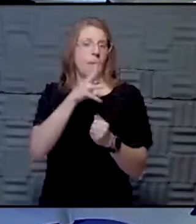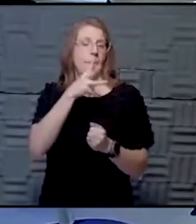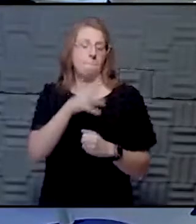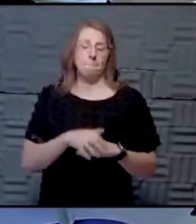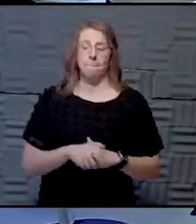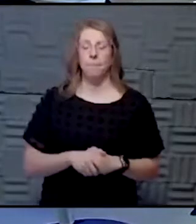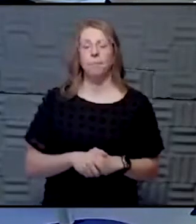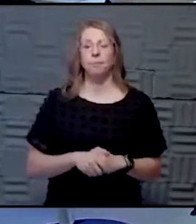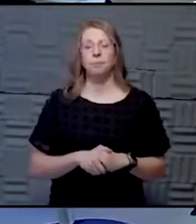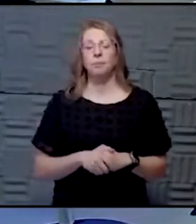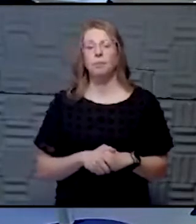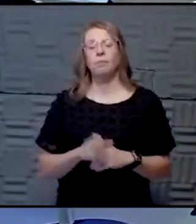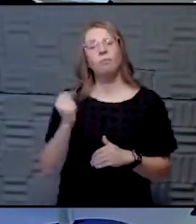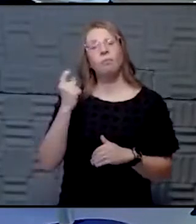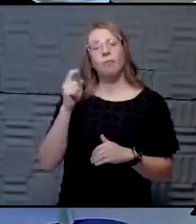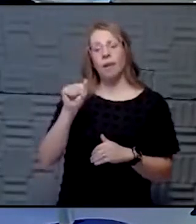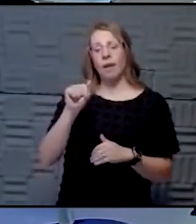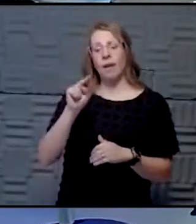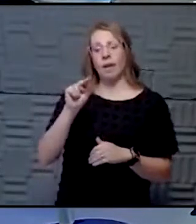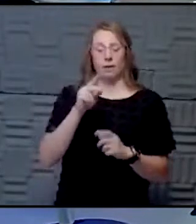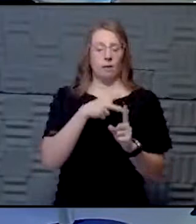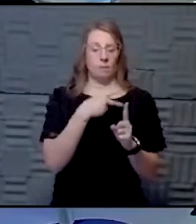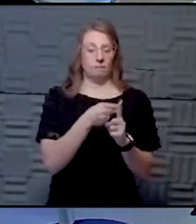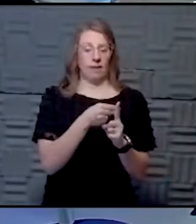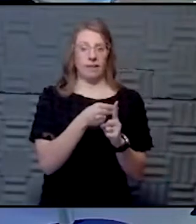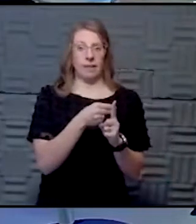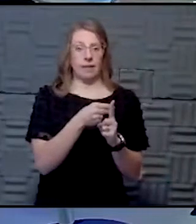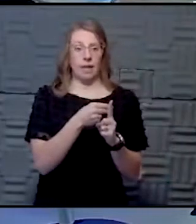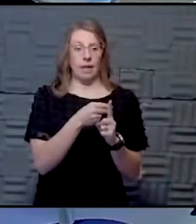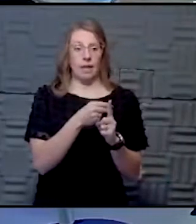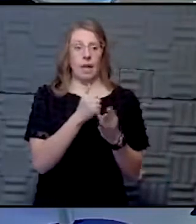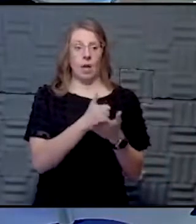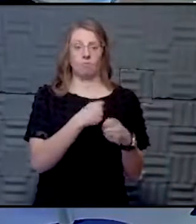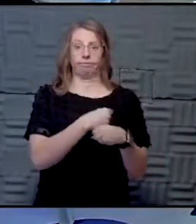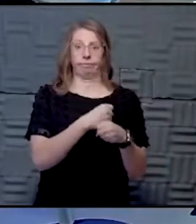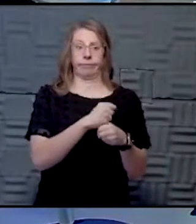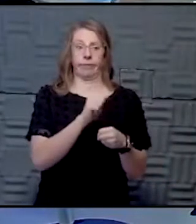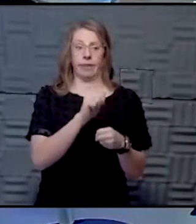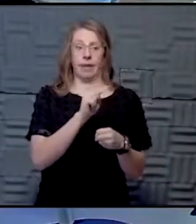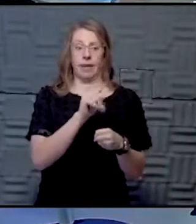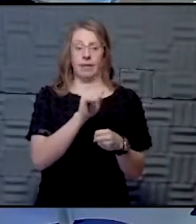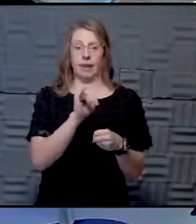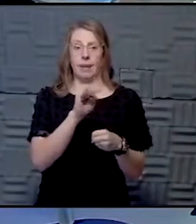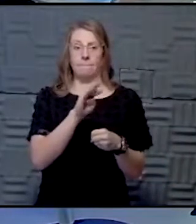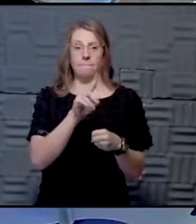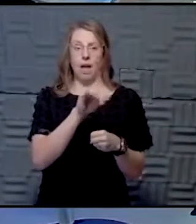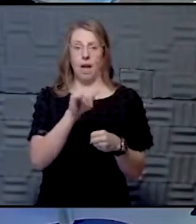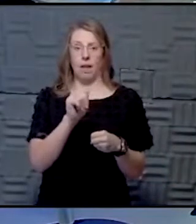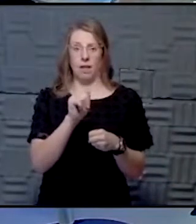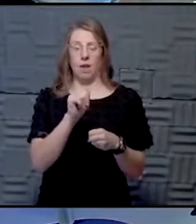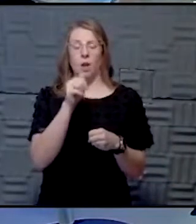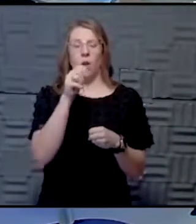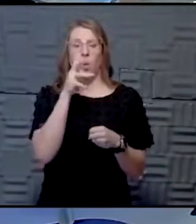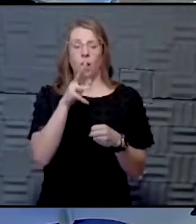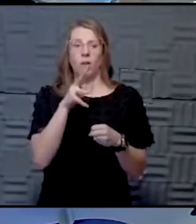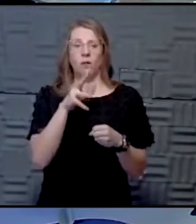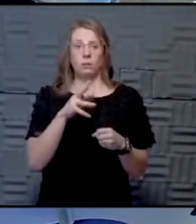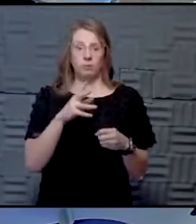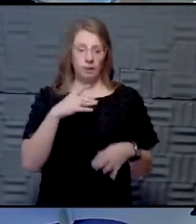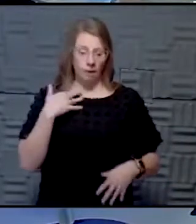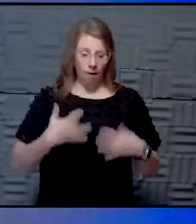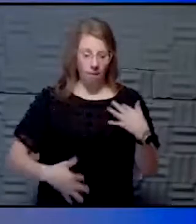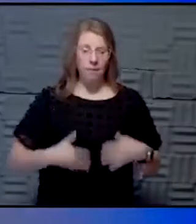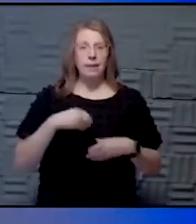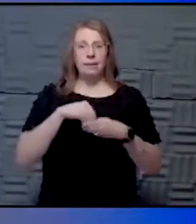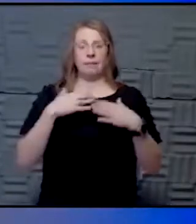about the antibody or the vaccine helps produce antibodies that go into breast milk and across the placenta and protects the newborn.